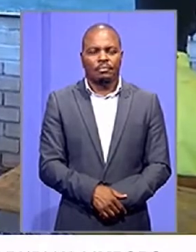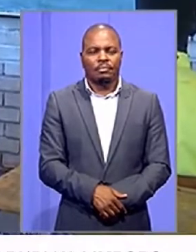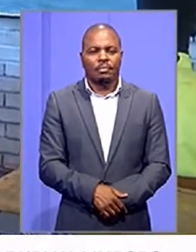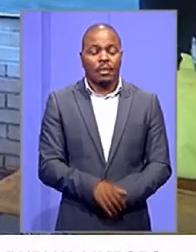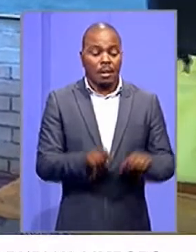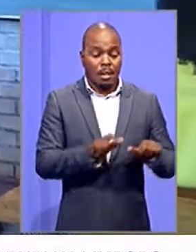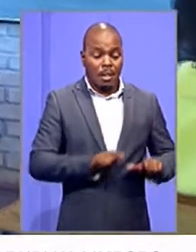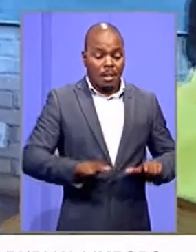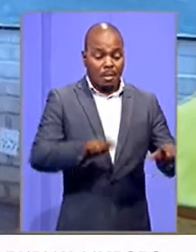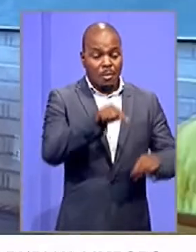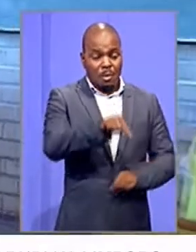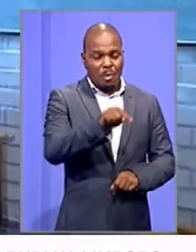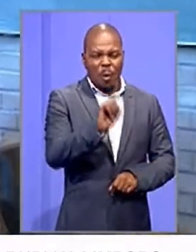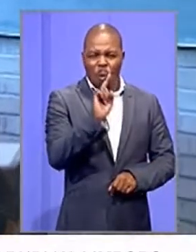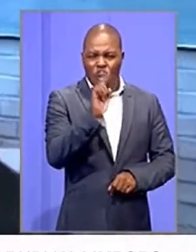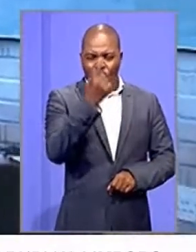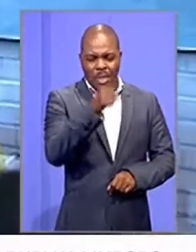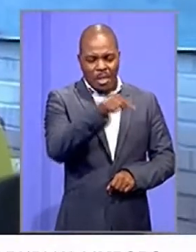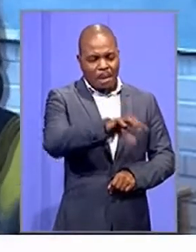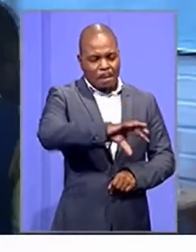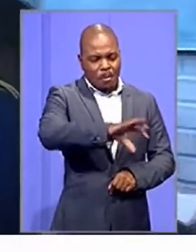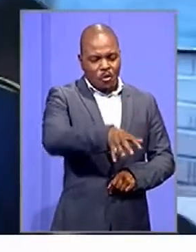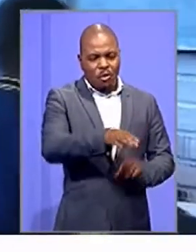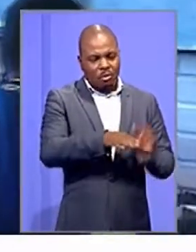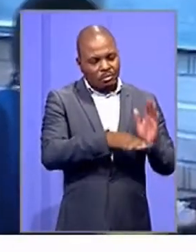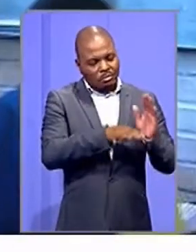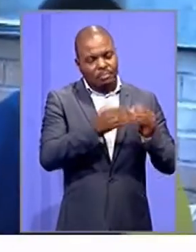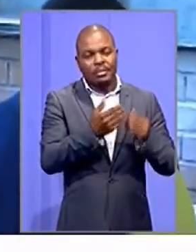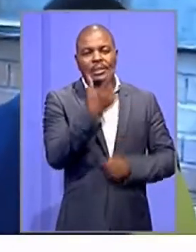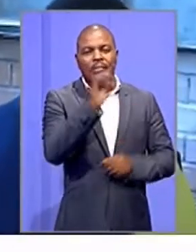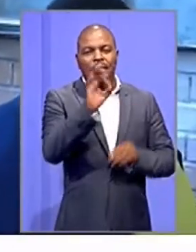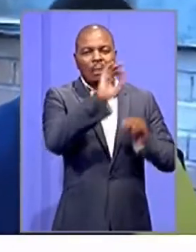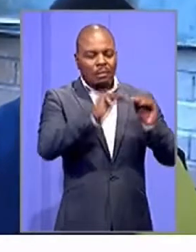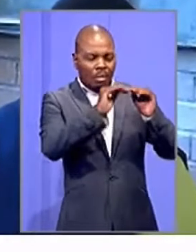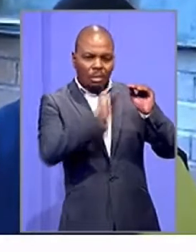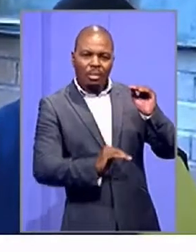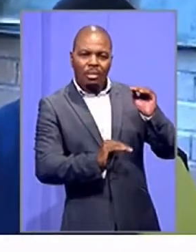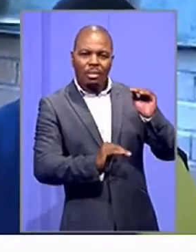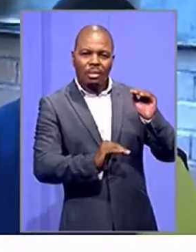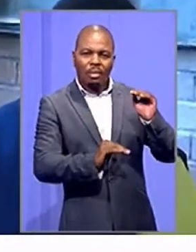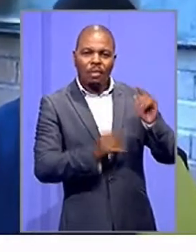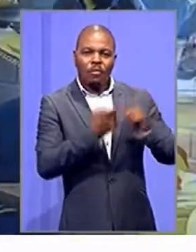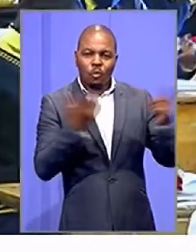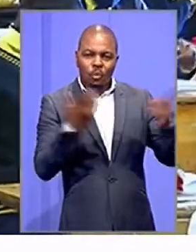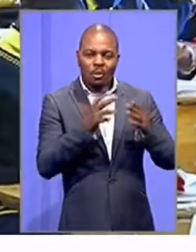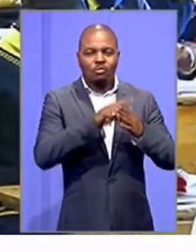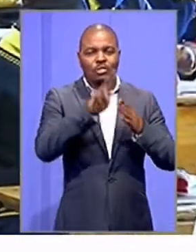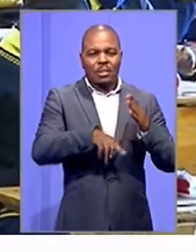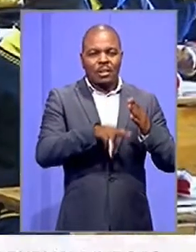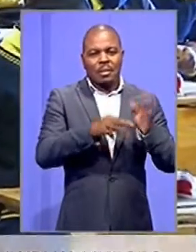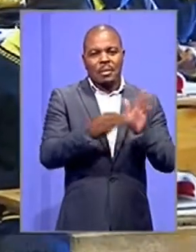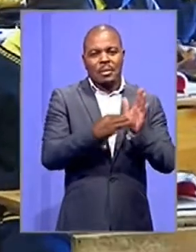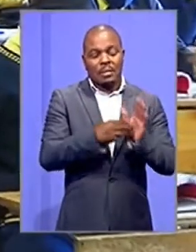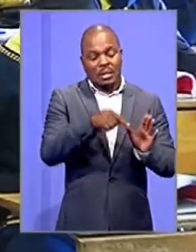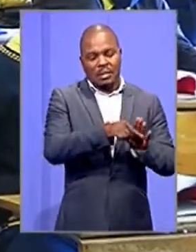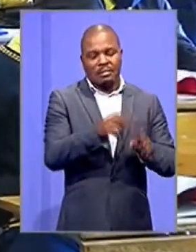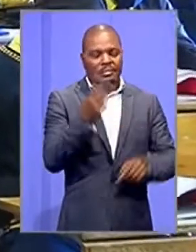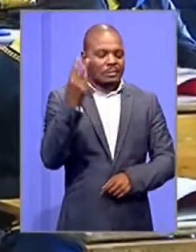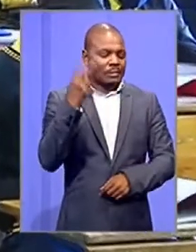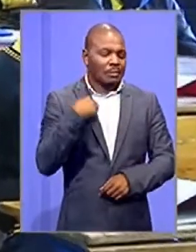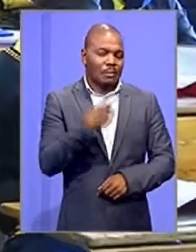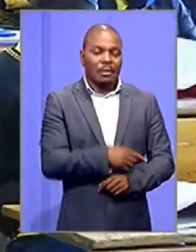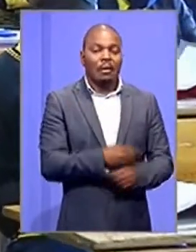Limpopo ke province le noši ye e paletšego go fihlela diperesente tše 70 go dipoelo tša marematlong. E ntši tše dipoelo tša go nyamiša tša